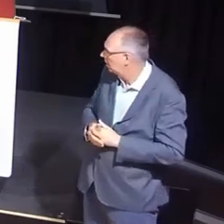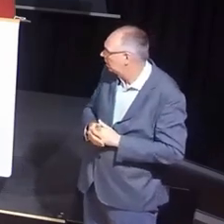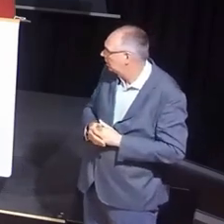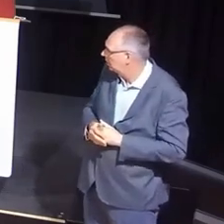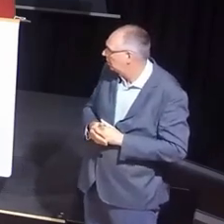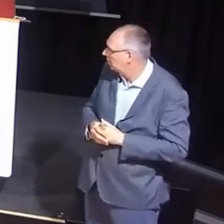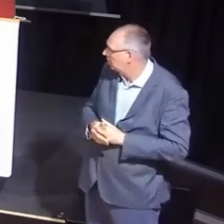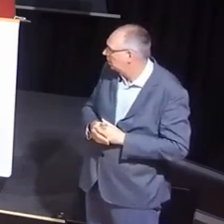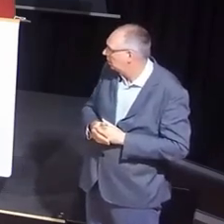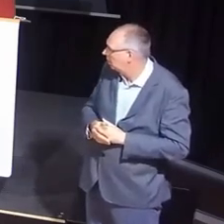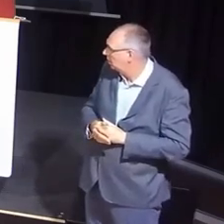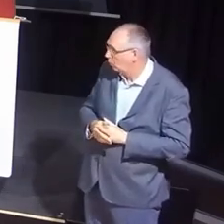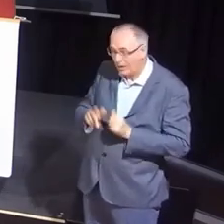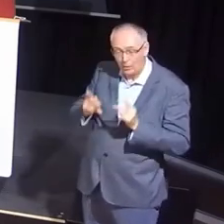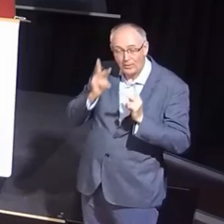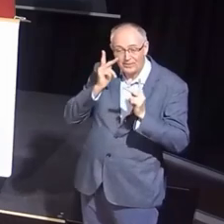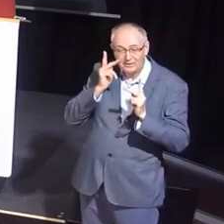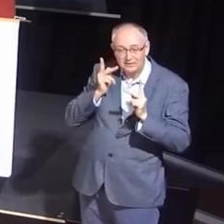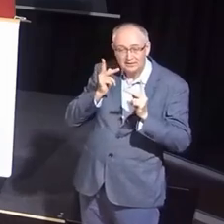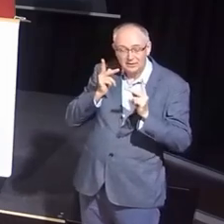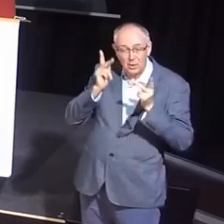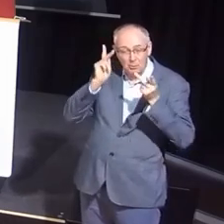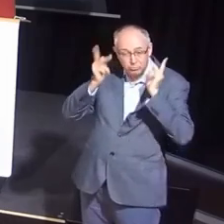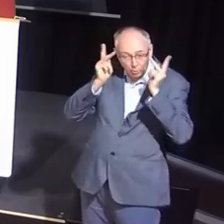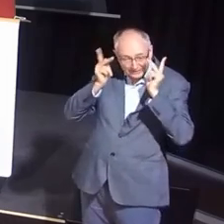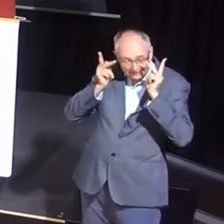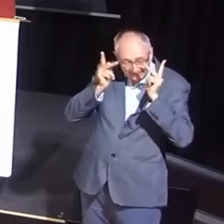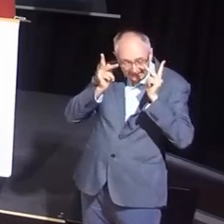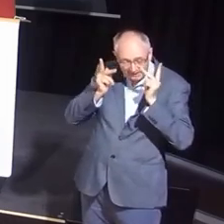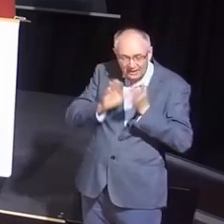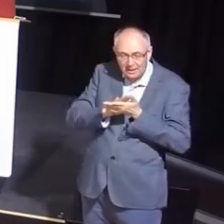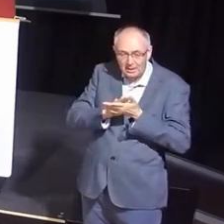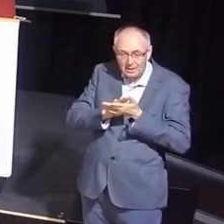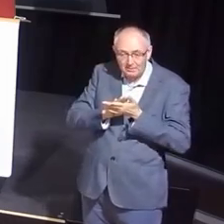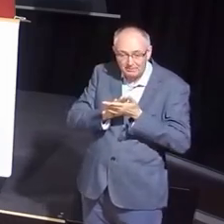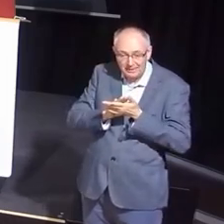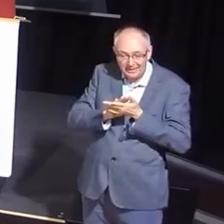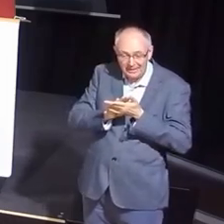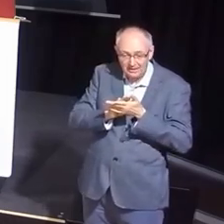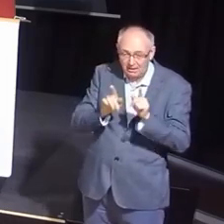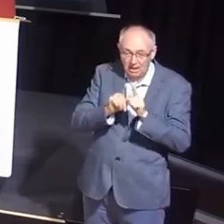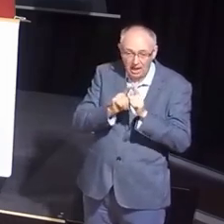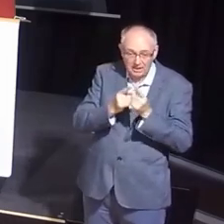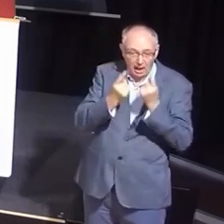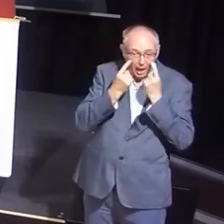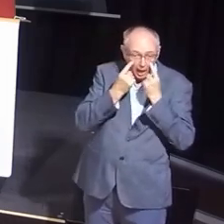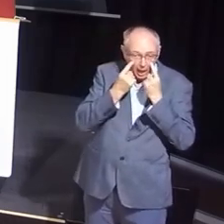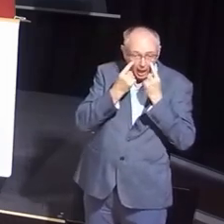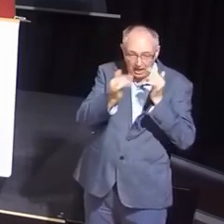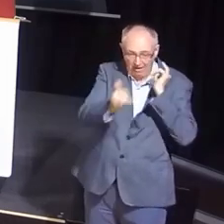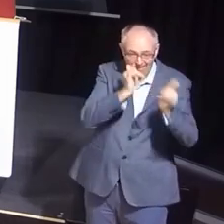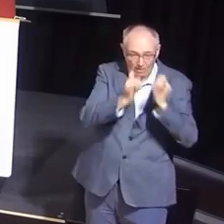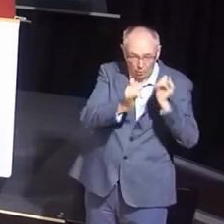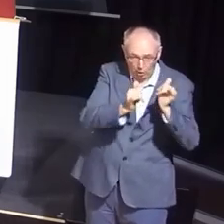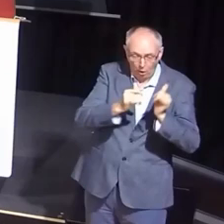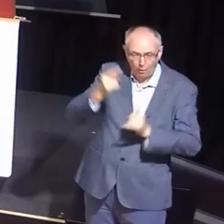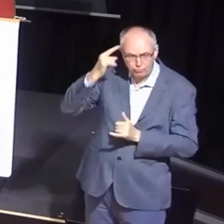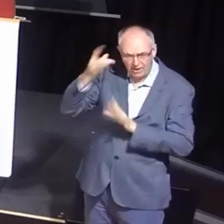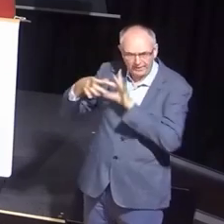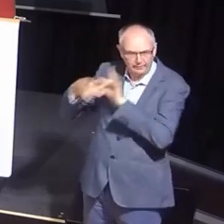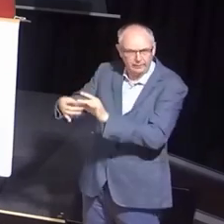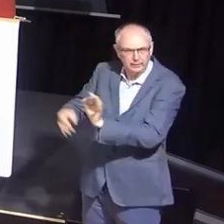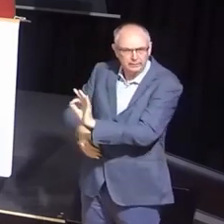to make is, with sensory processing disorder, it's like your eyes are making phone calls and your brain's not picking up. So nothing is processed. I